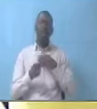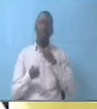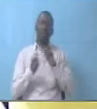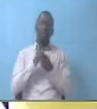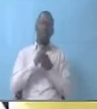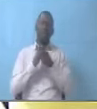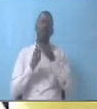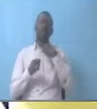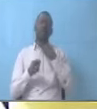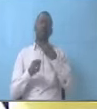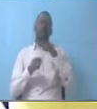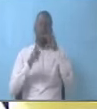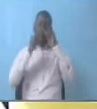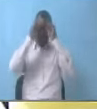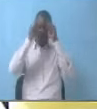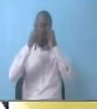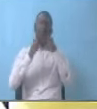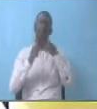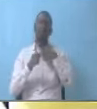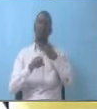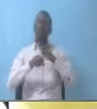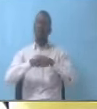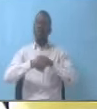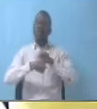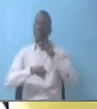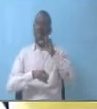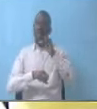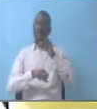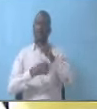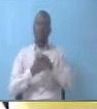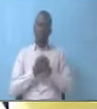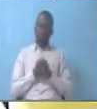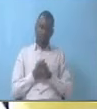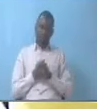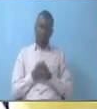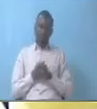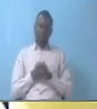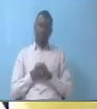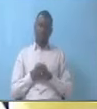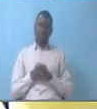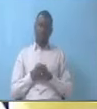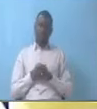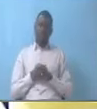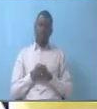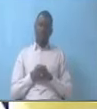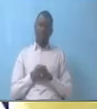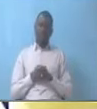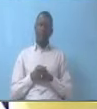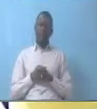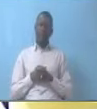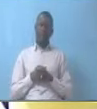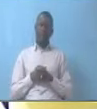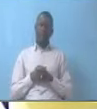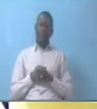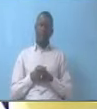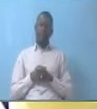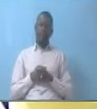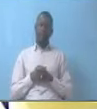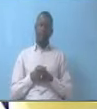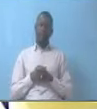Can I repeat that? Wow. The dilemma of my role as Attorney General and Minister of Justice was a